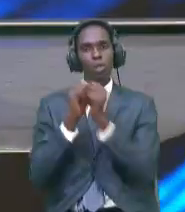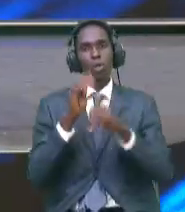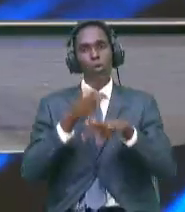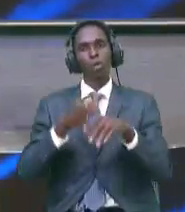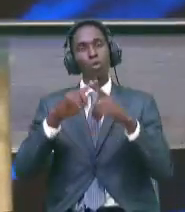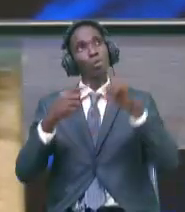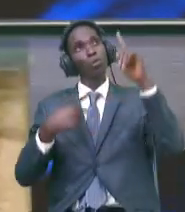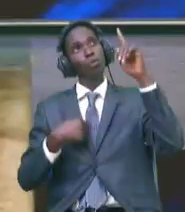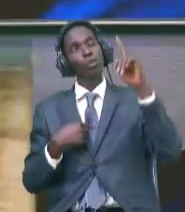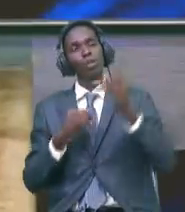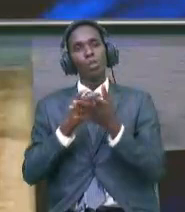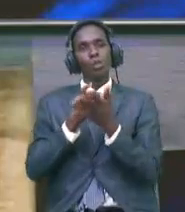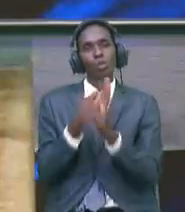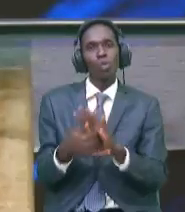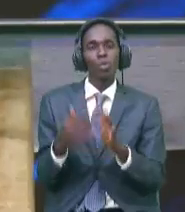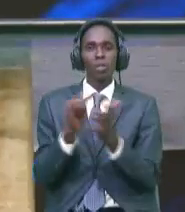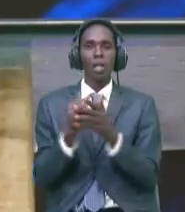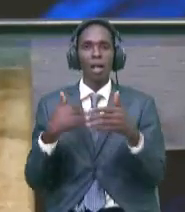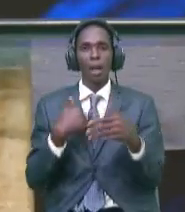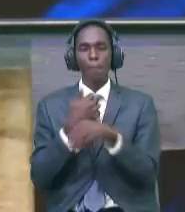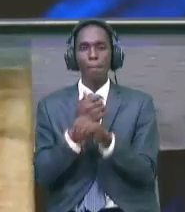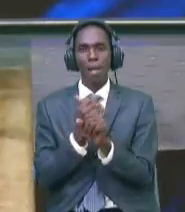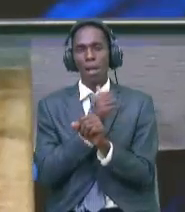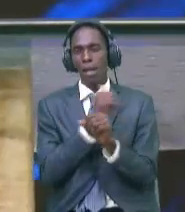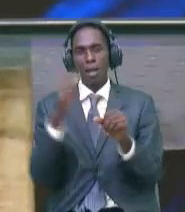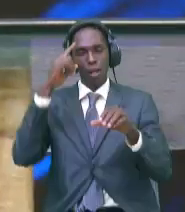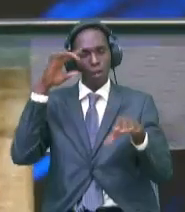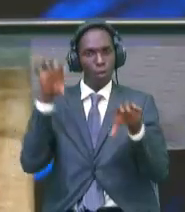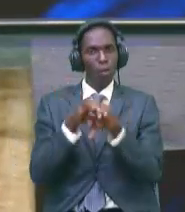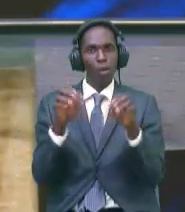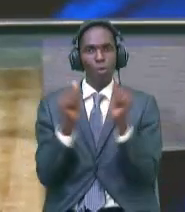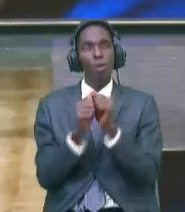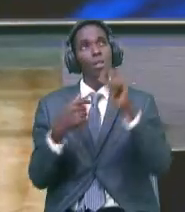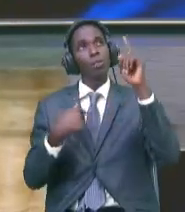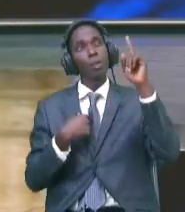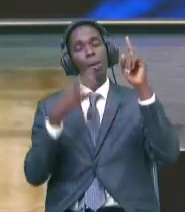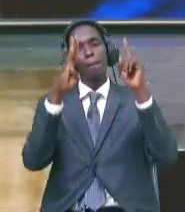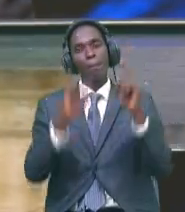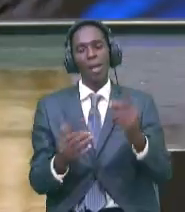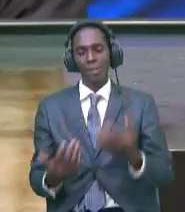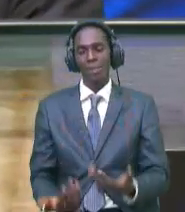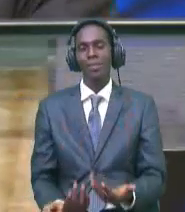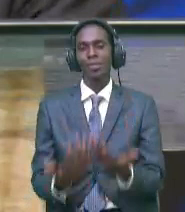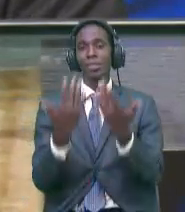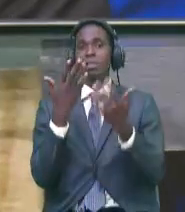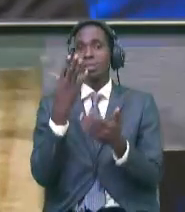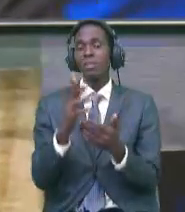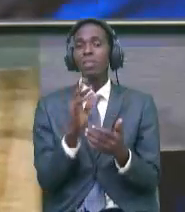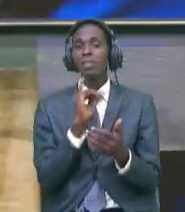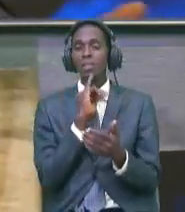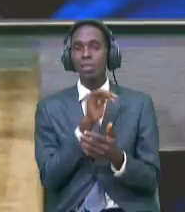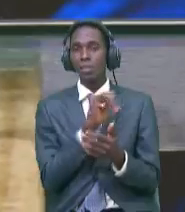have made a covenant with me by sacrifice. The sacrifice of the Lord Jesus Christ